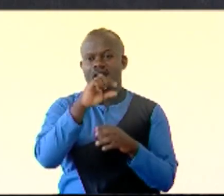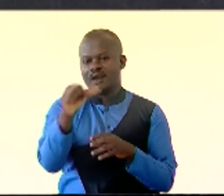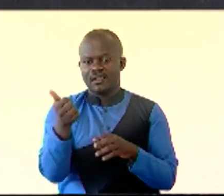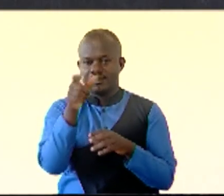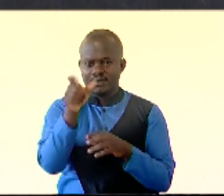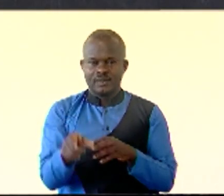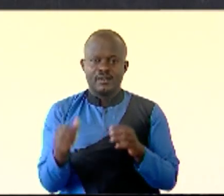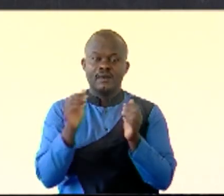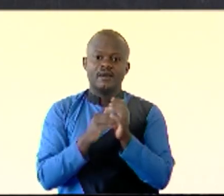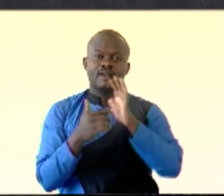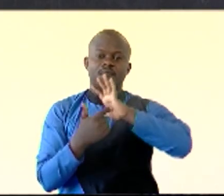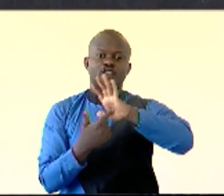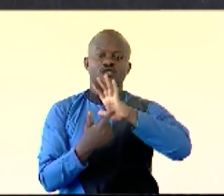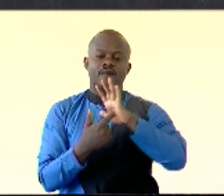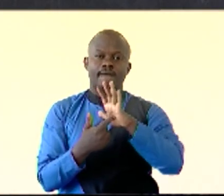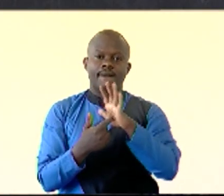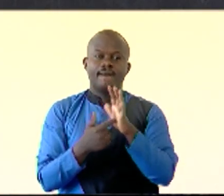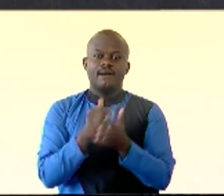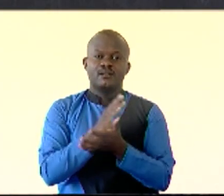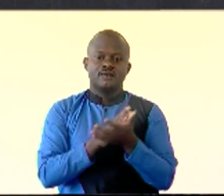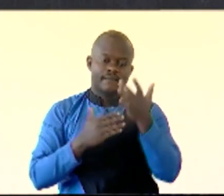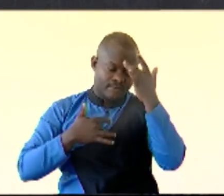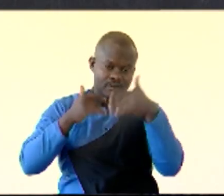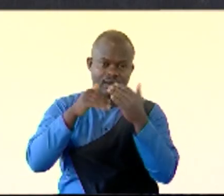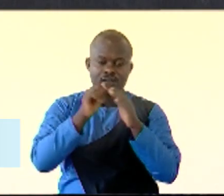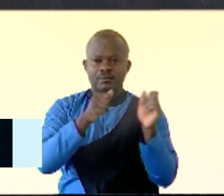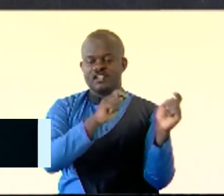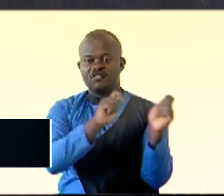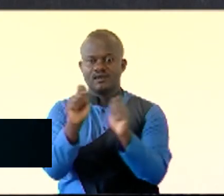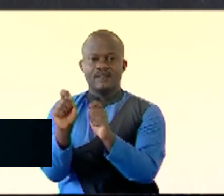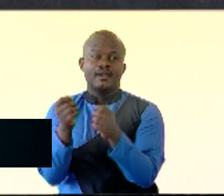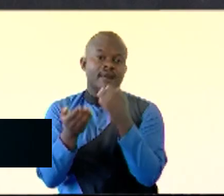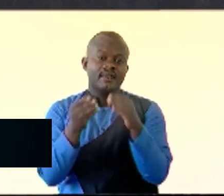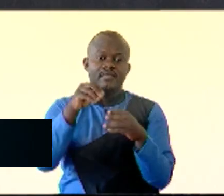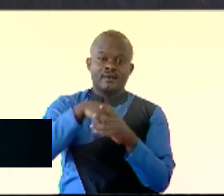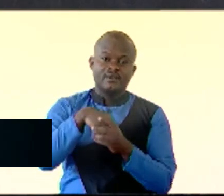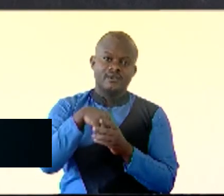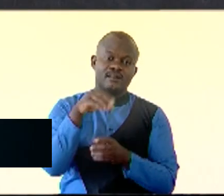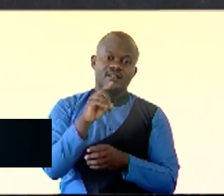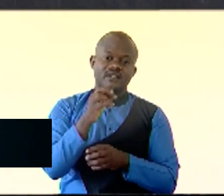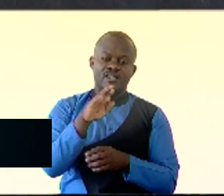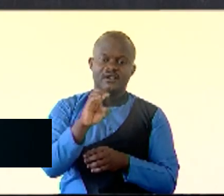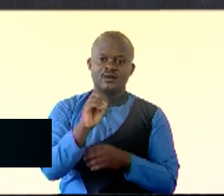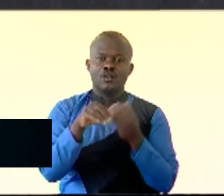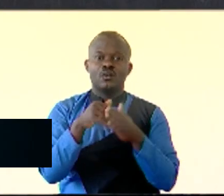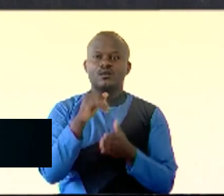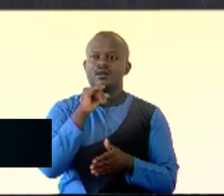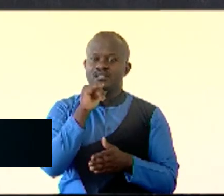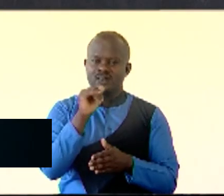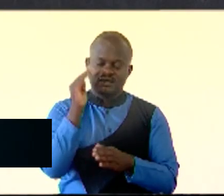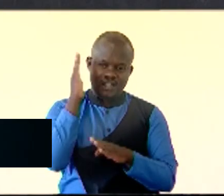I mentioned that some of the diseases can be transmitted either in direct contact or direct